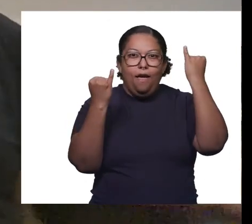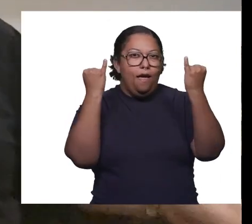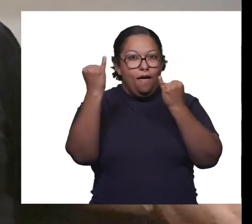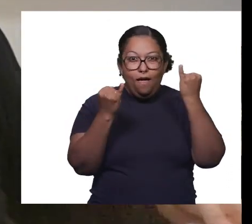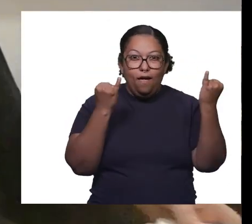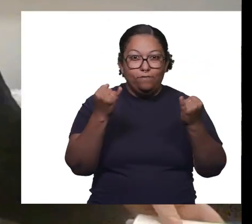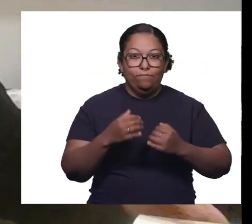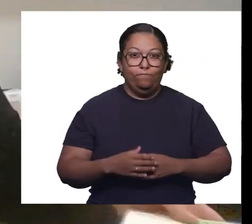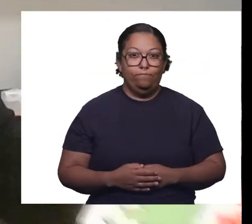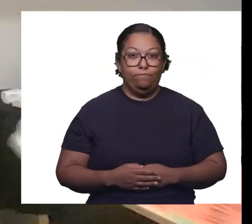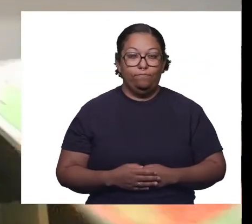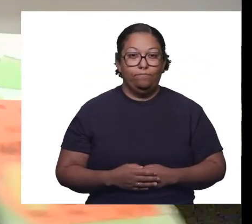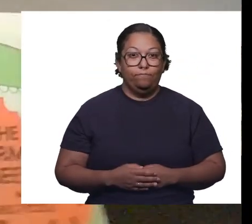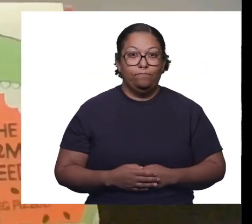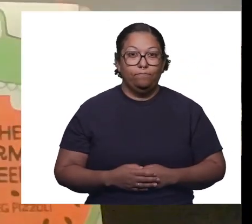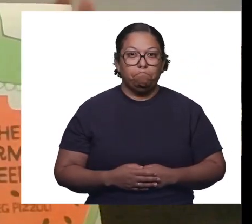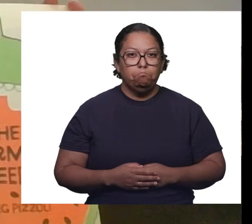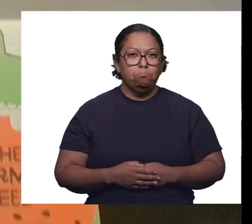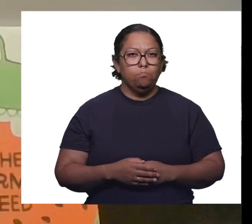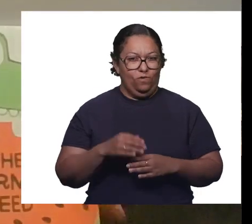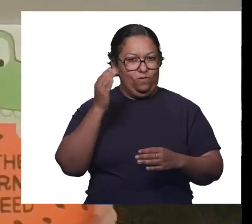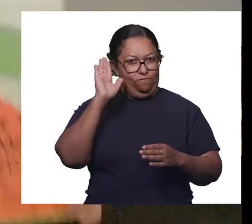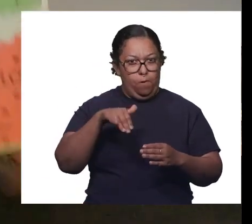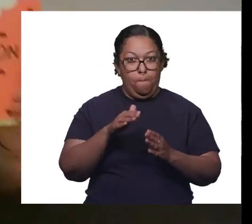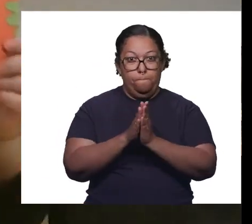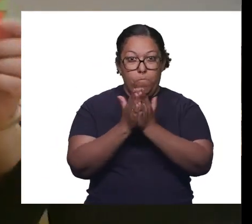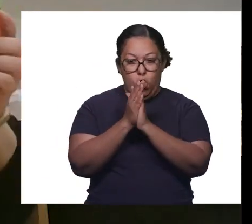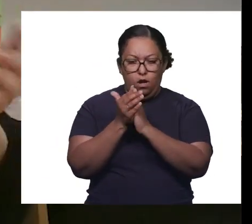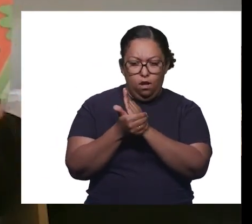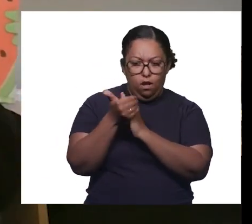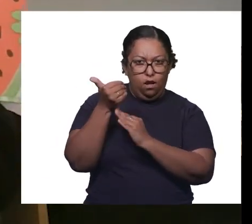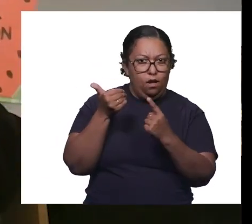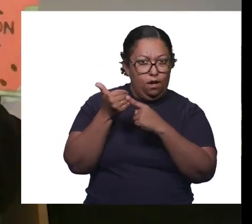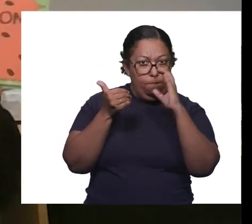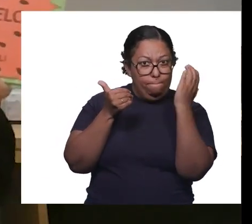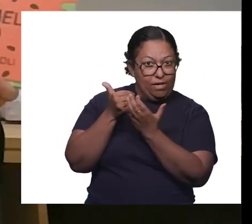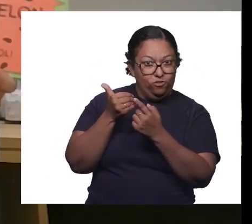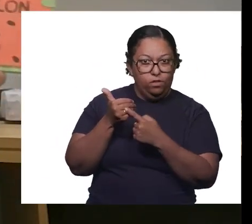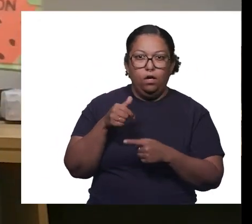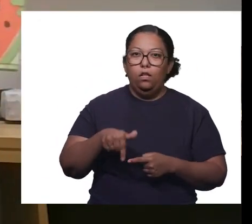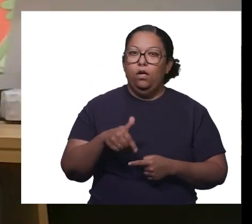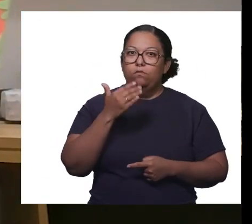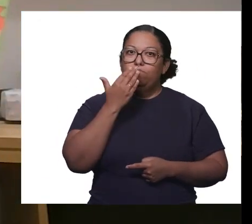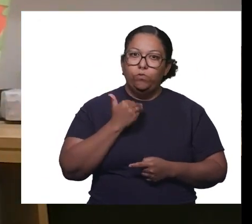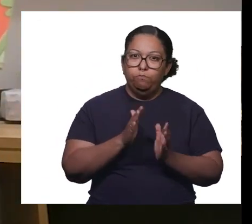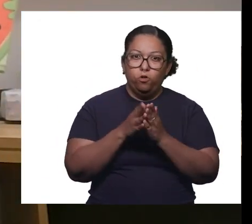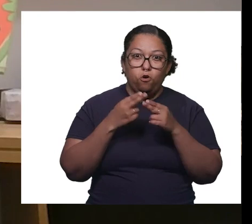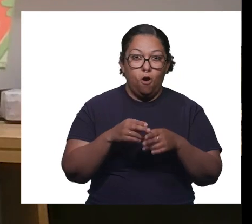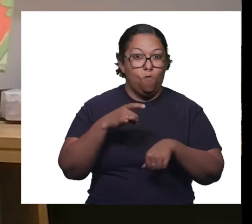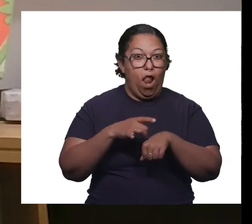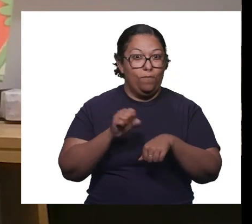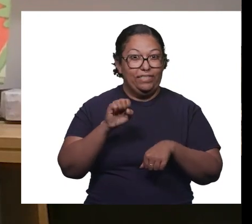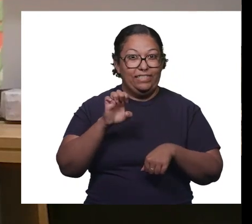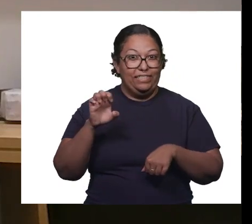We talked about pictures on the jacket. This is a really sweet book called The Watermelon Seed by Greg Pizzoli. And we have a